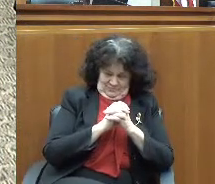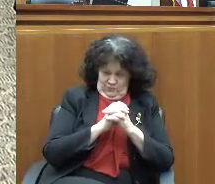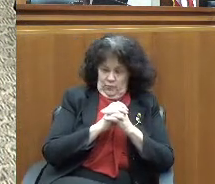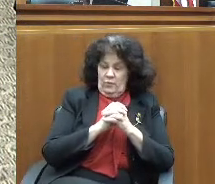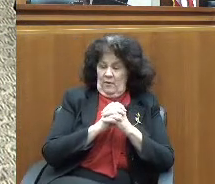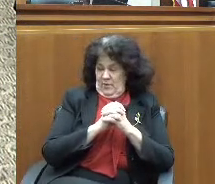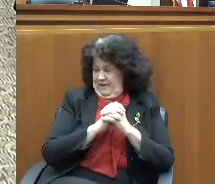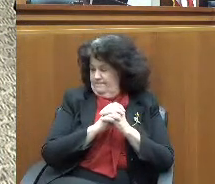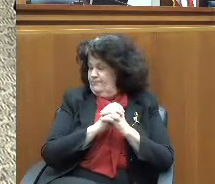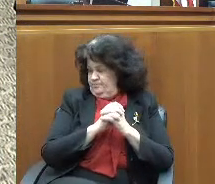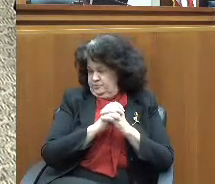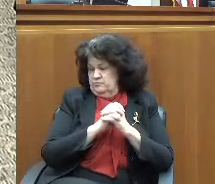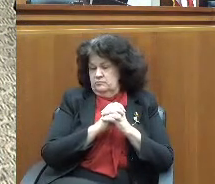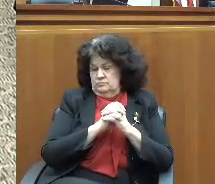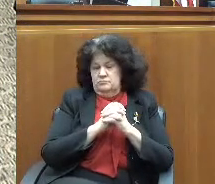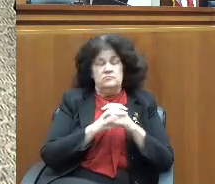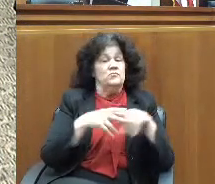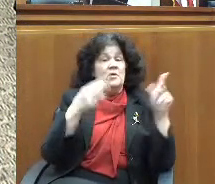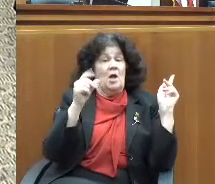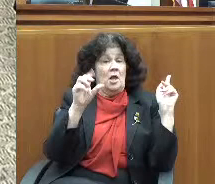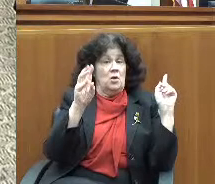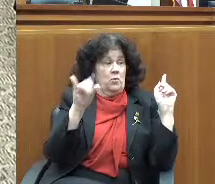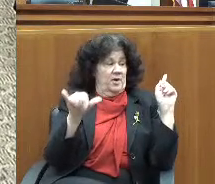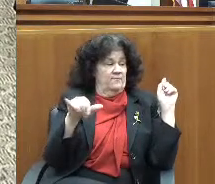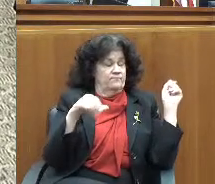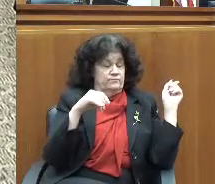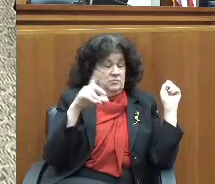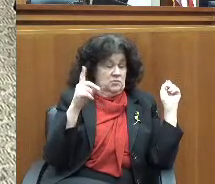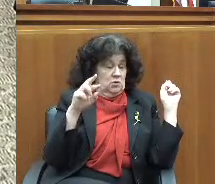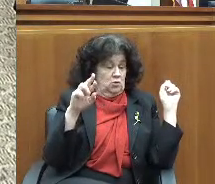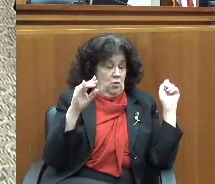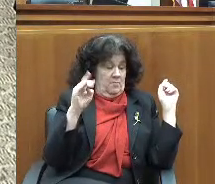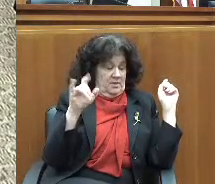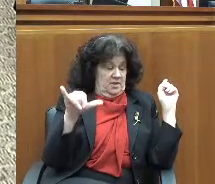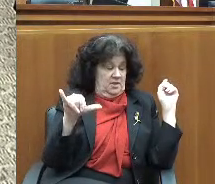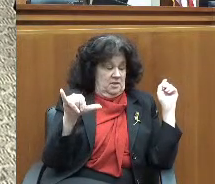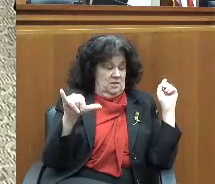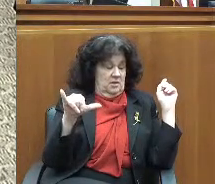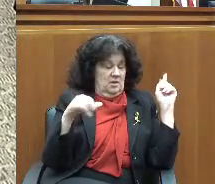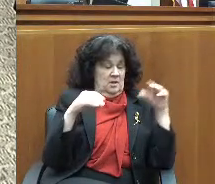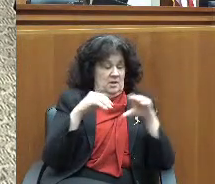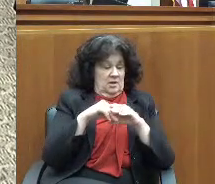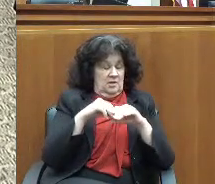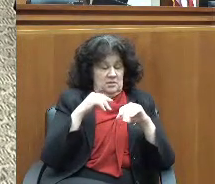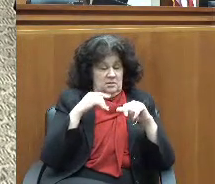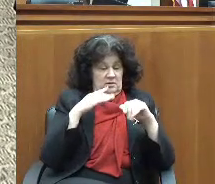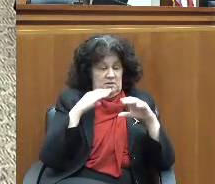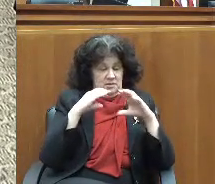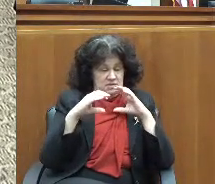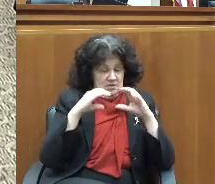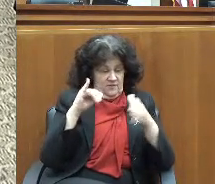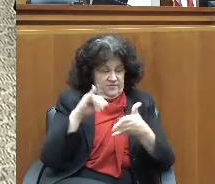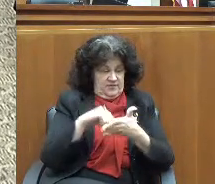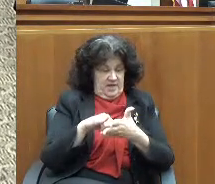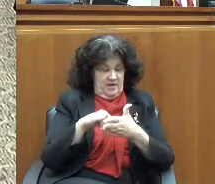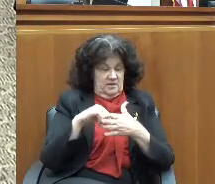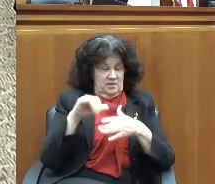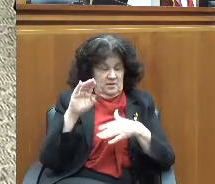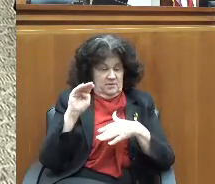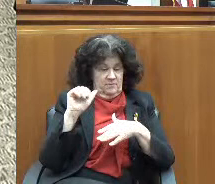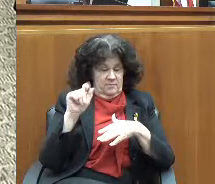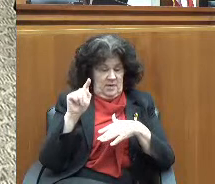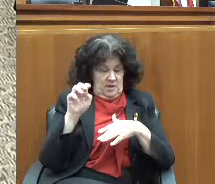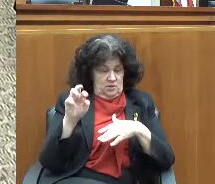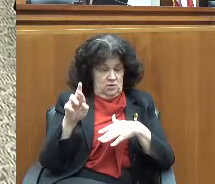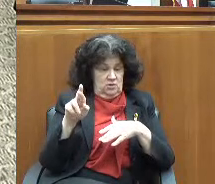with a solution. Ms. Holloway? Dr. Bromley, there was a conversation of that matter in